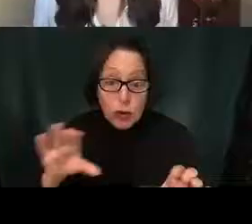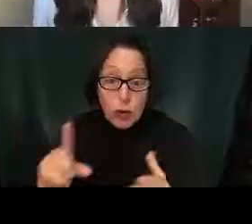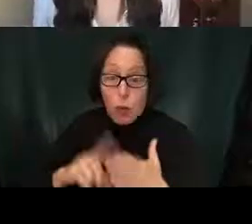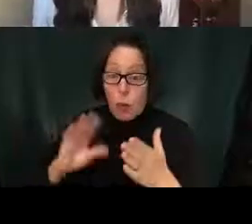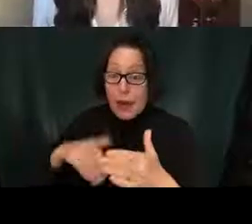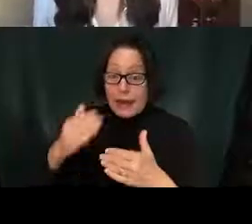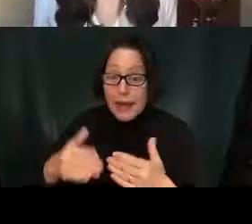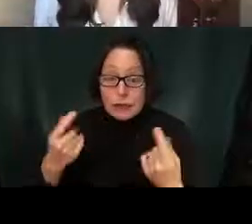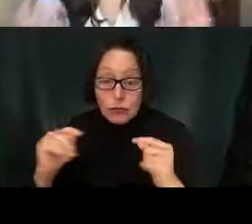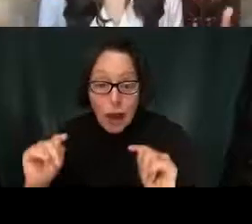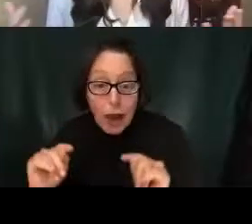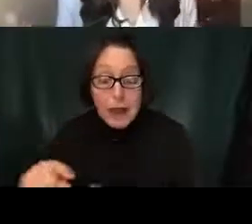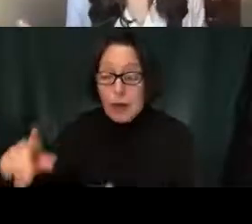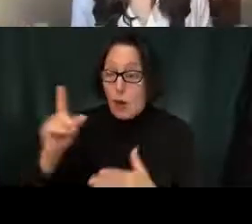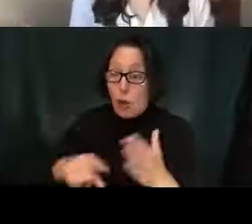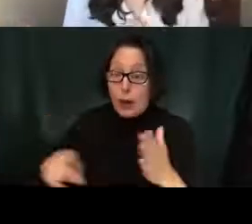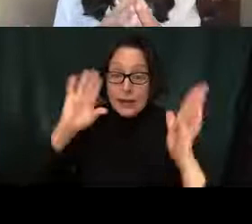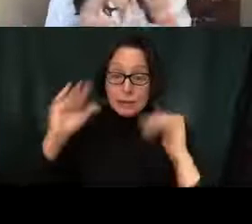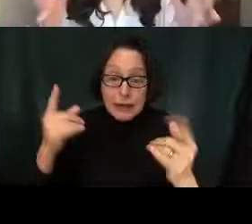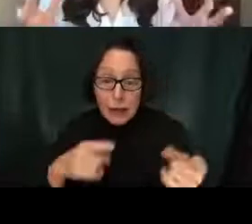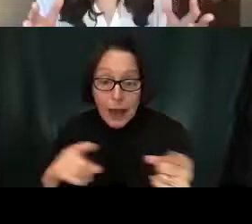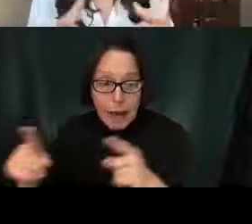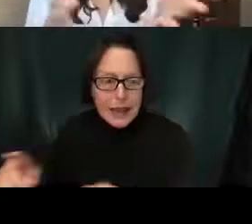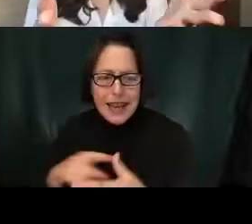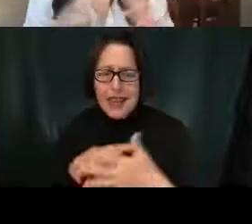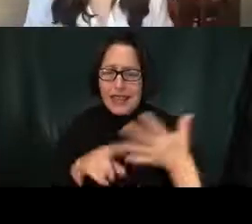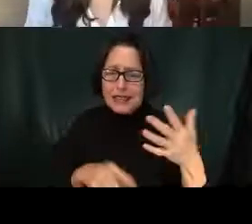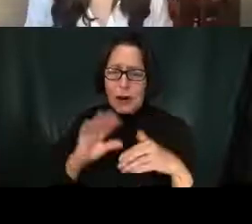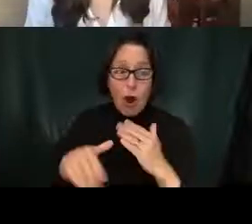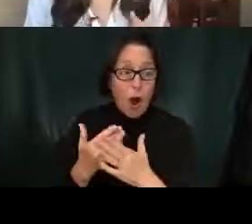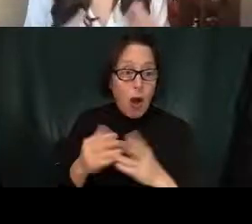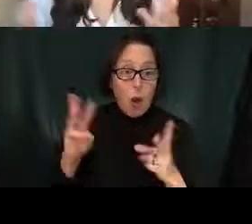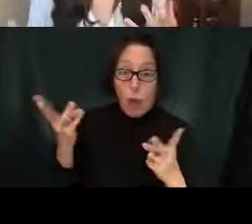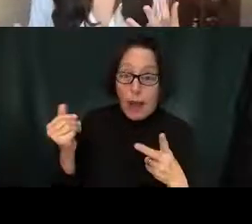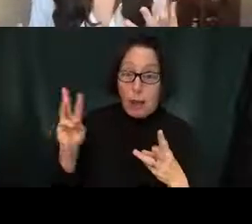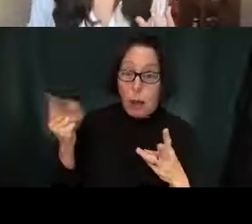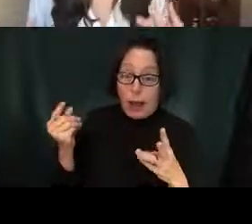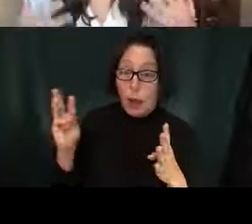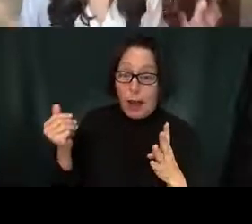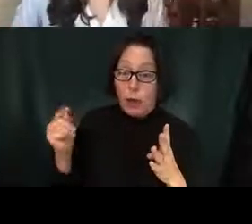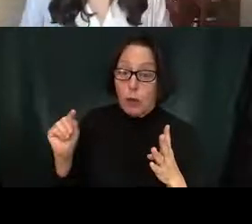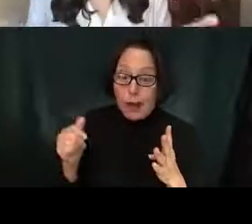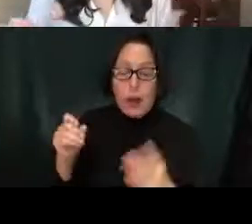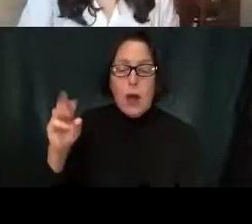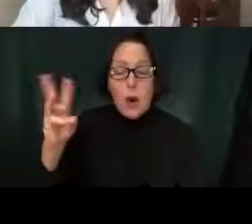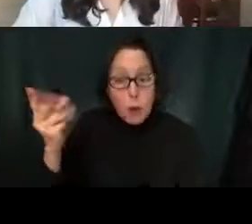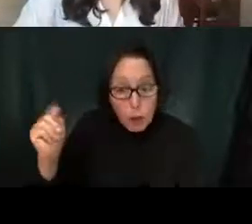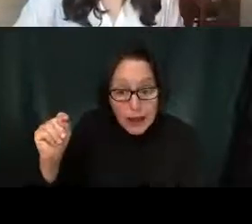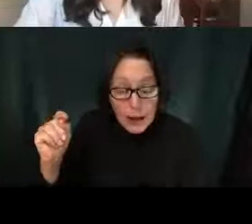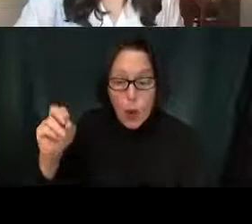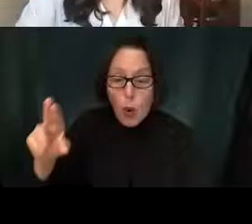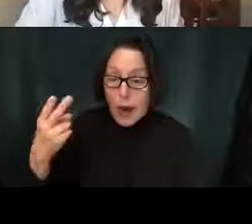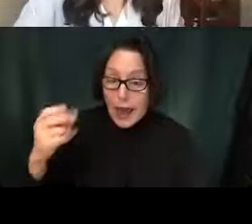What do you expect to happen? There are so many. And again, these are all what questions, but what or how really help inspire that